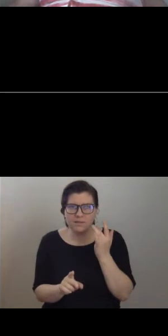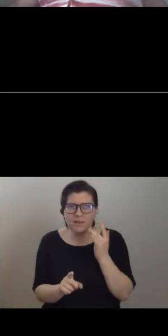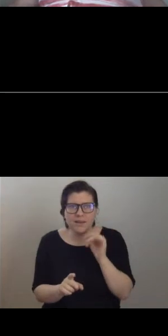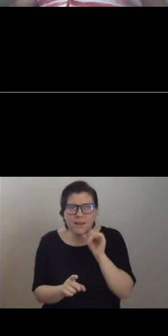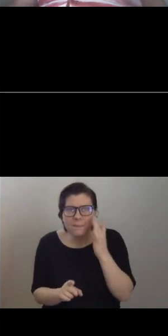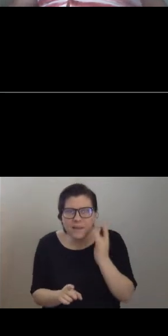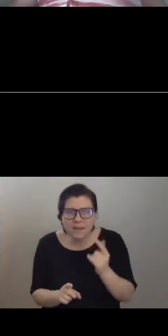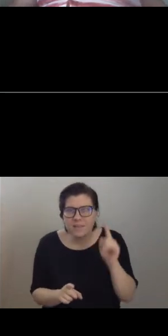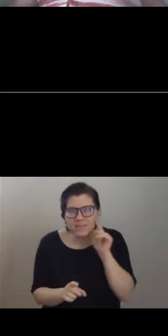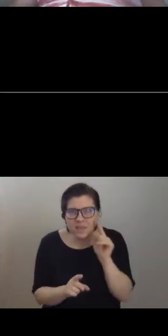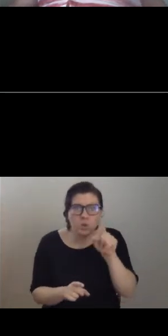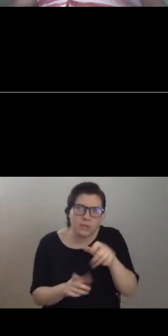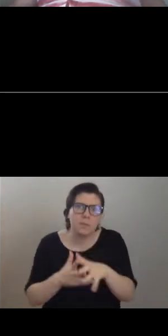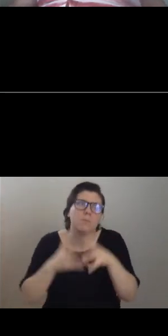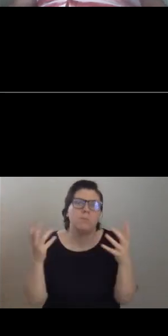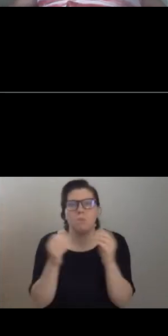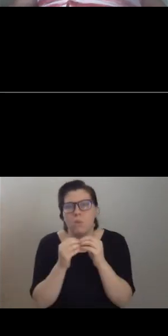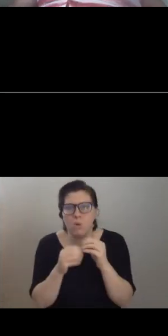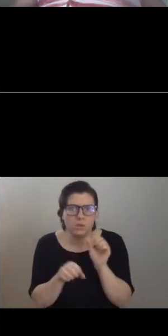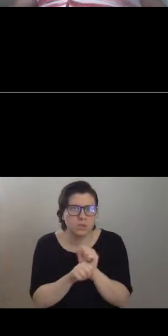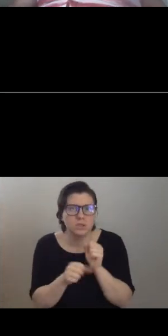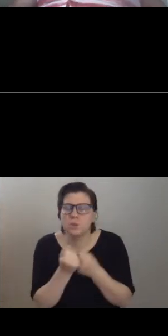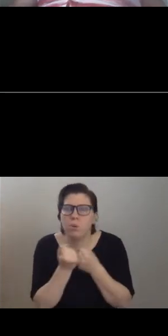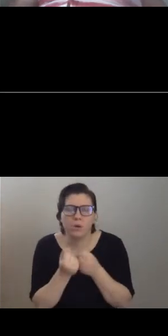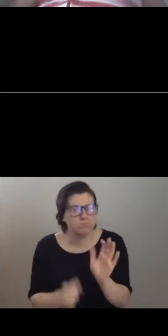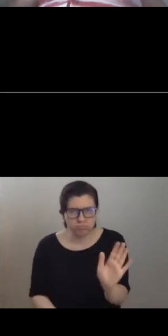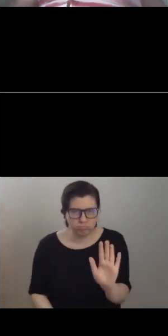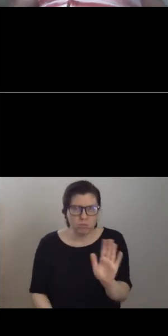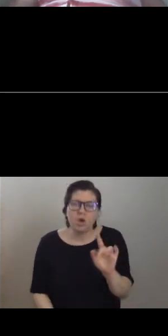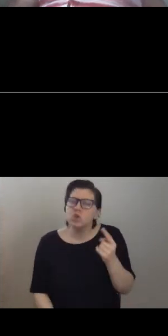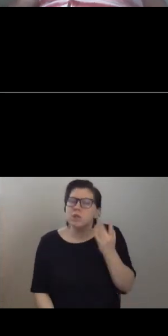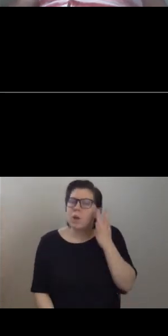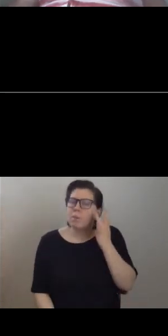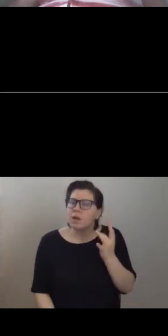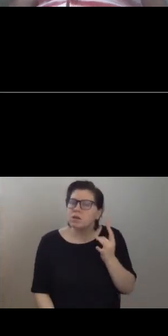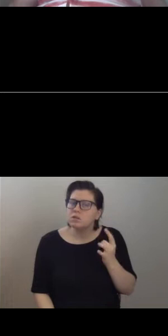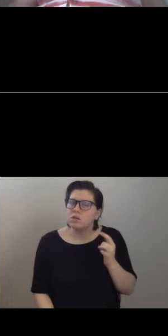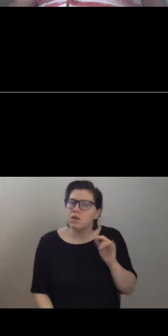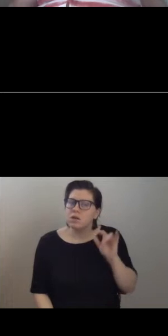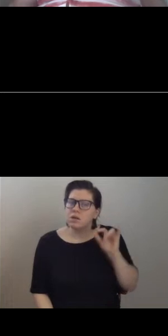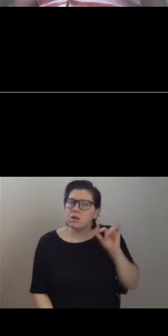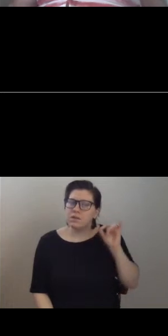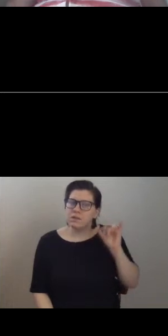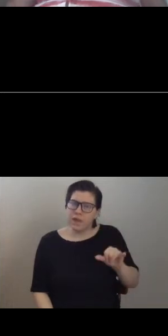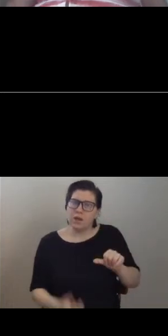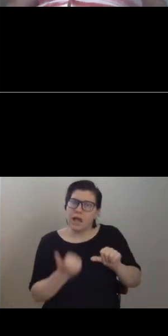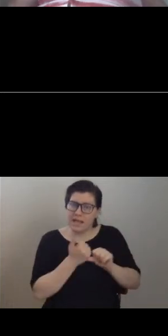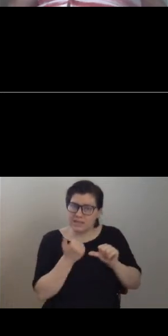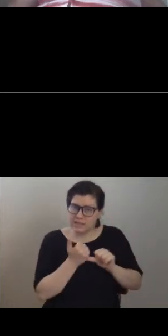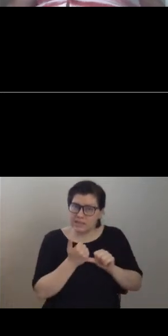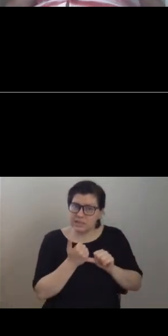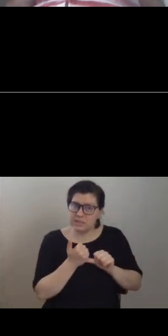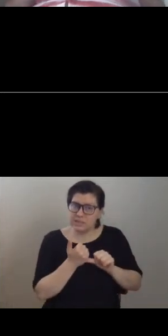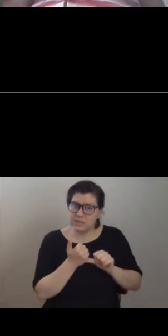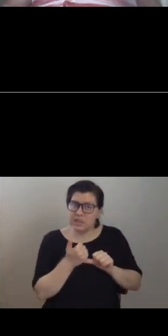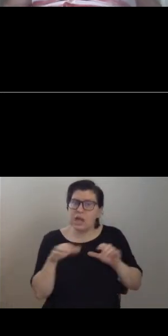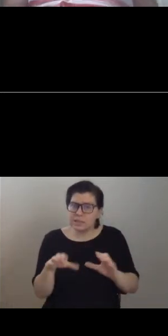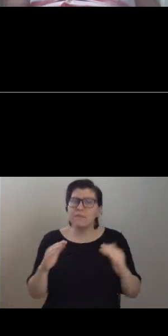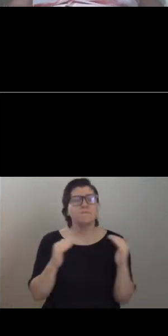sure that any assistance you're being given is being done